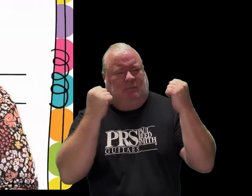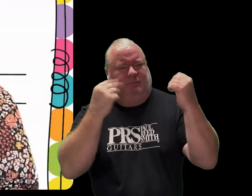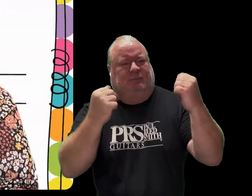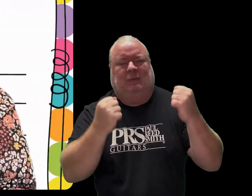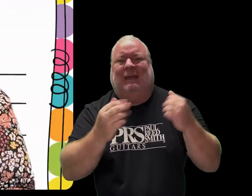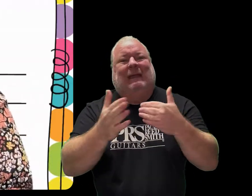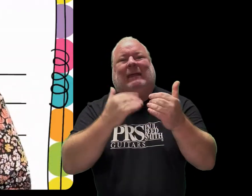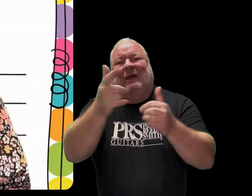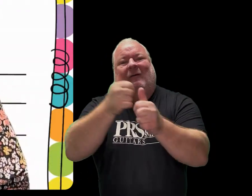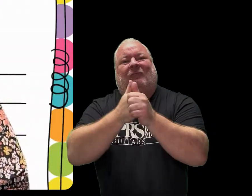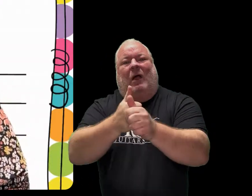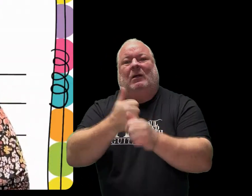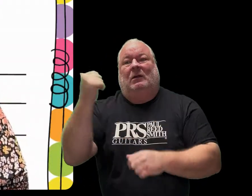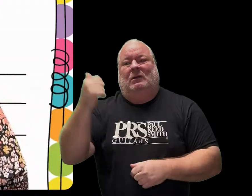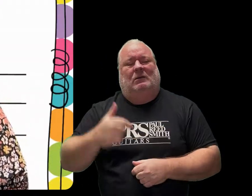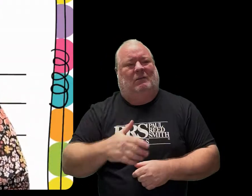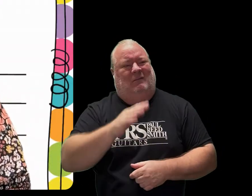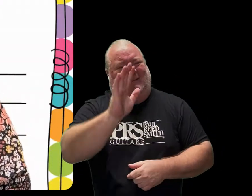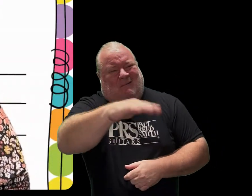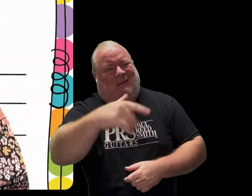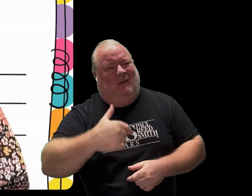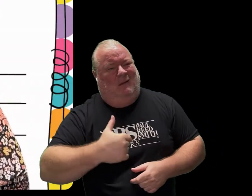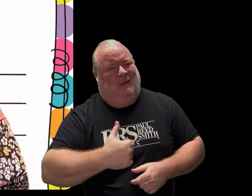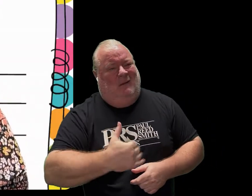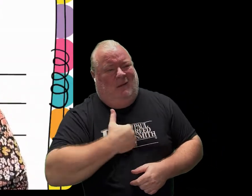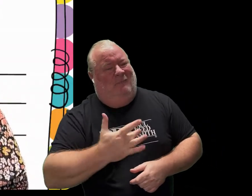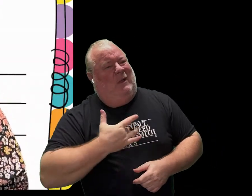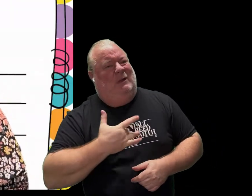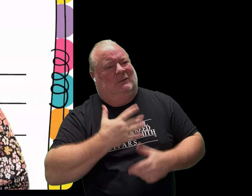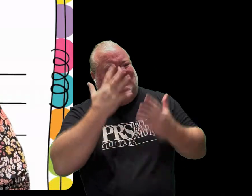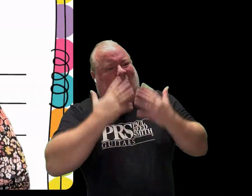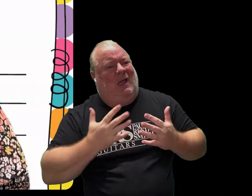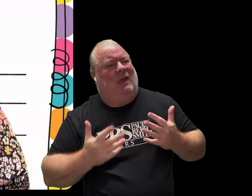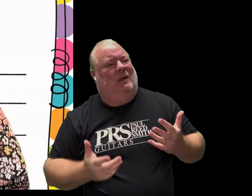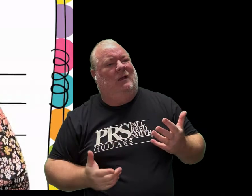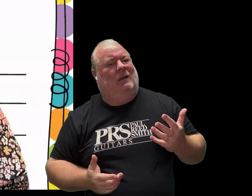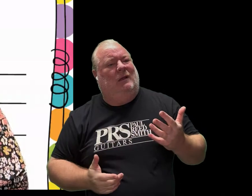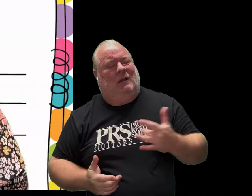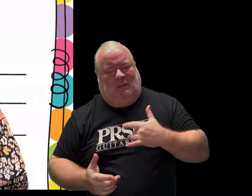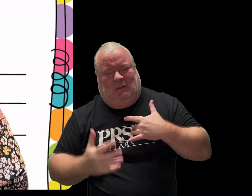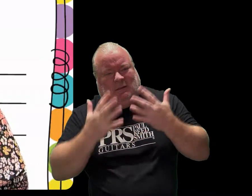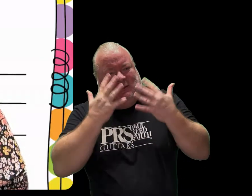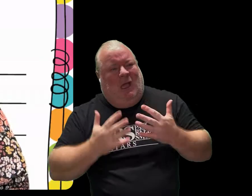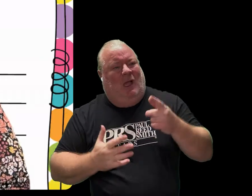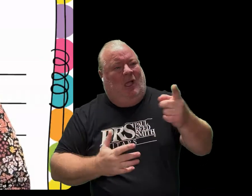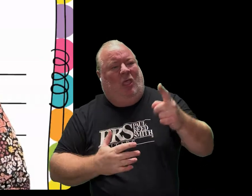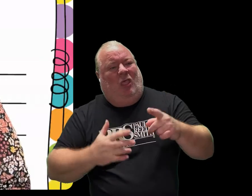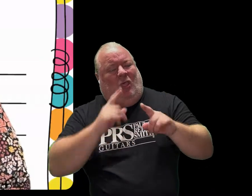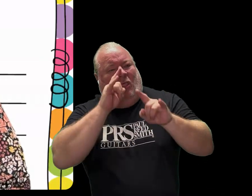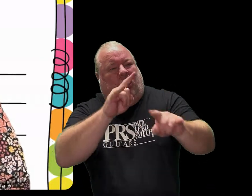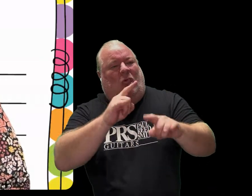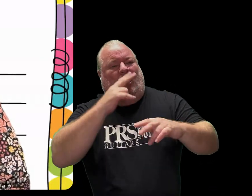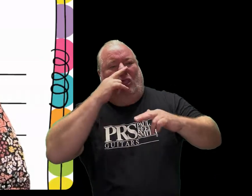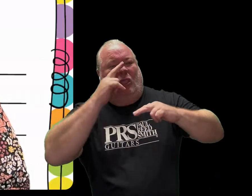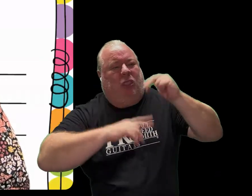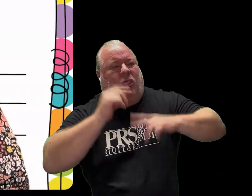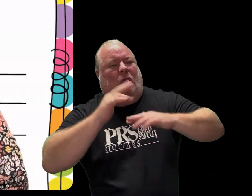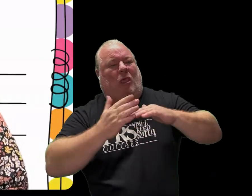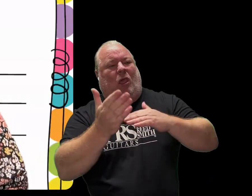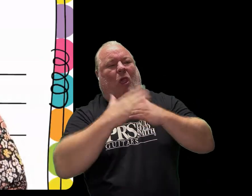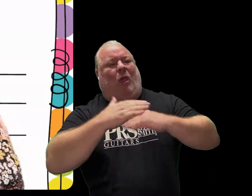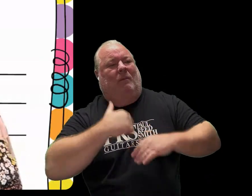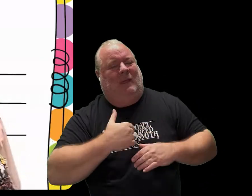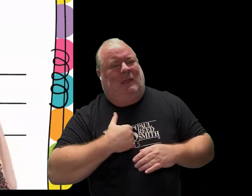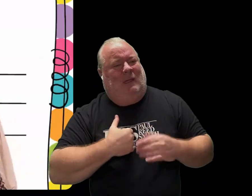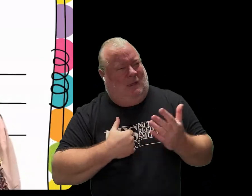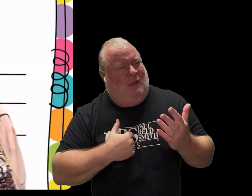You fill in the blanks. I feel sad when you make fun of me